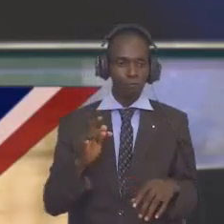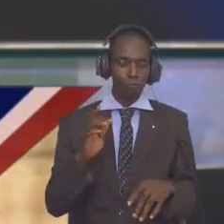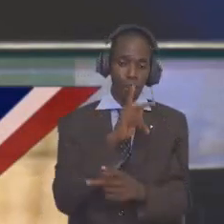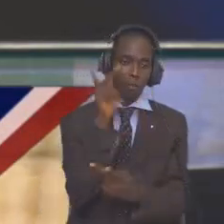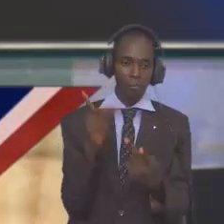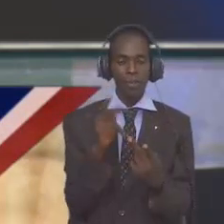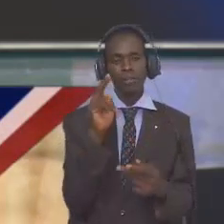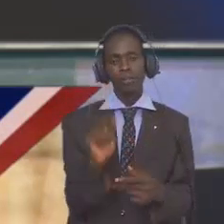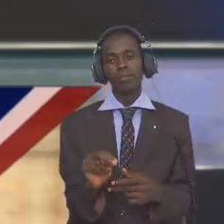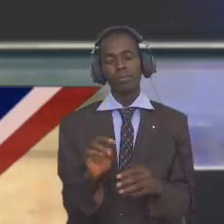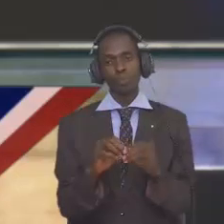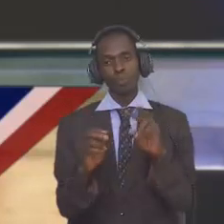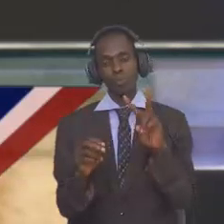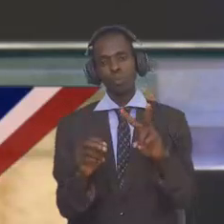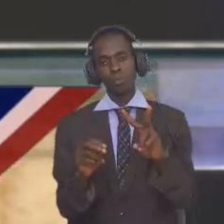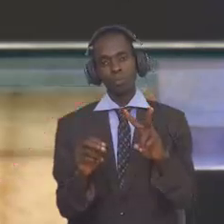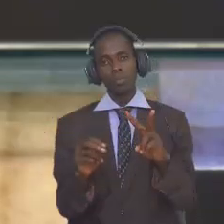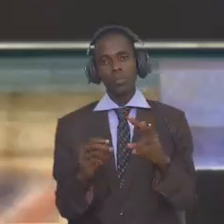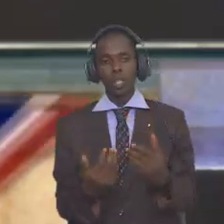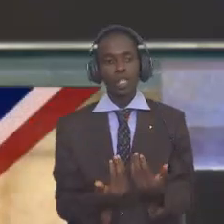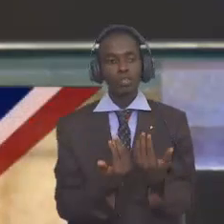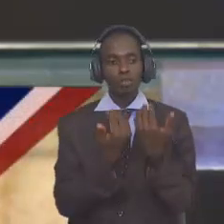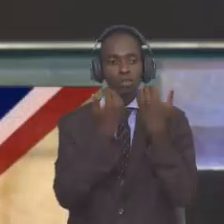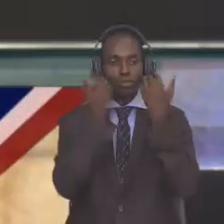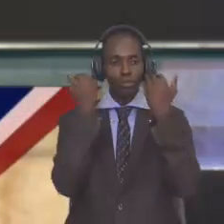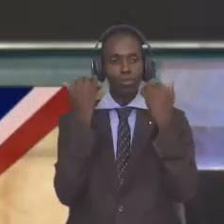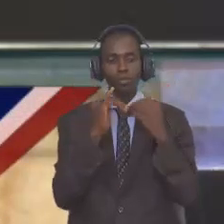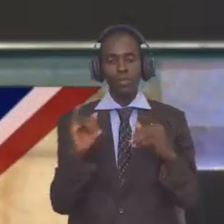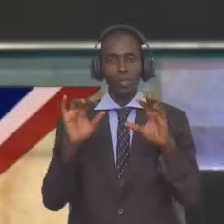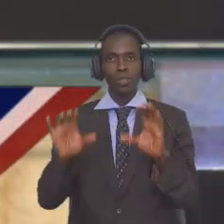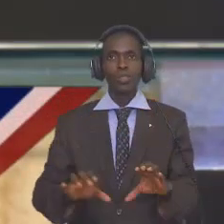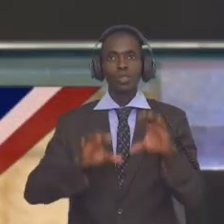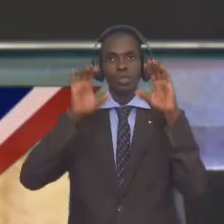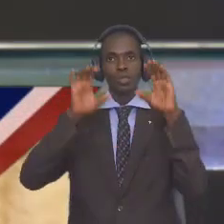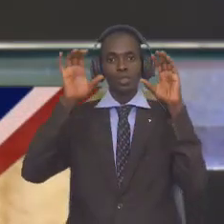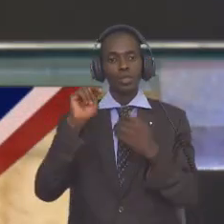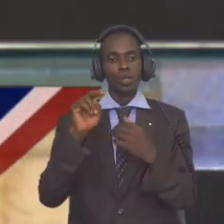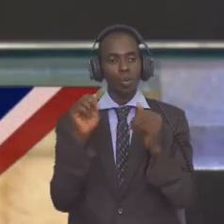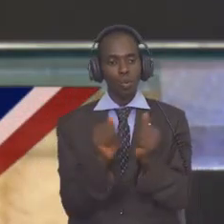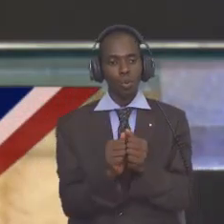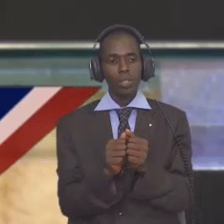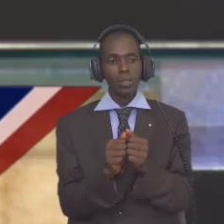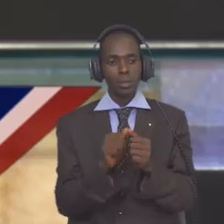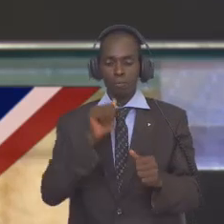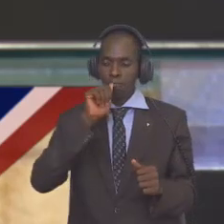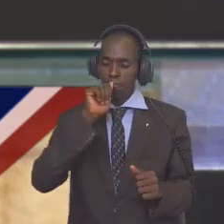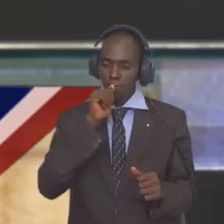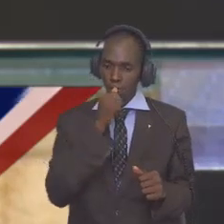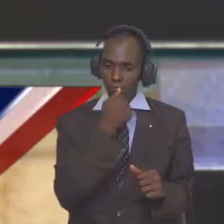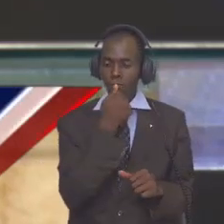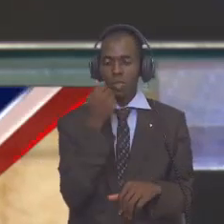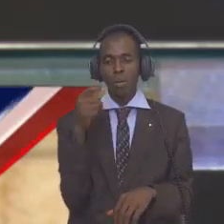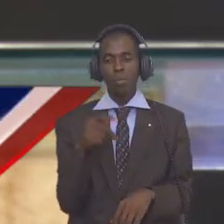two, consuming consecration with persevering Paul. Consuming